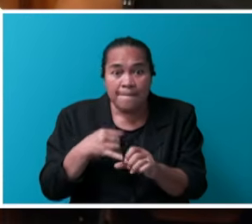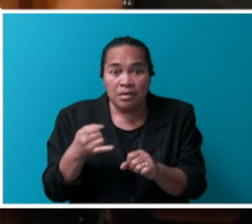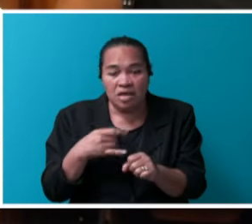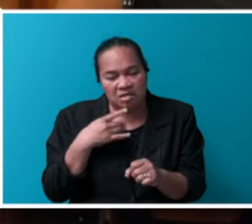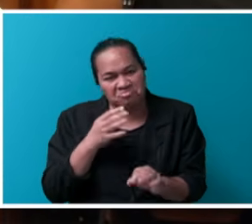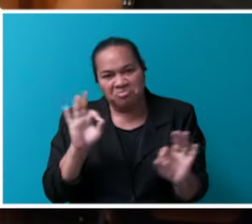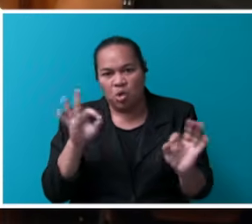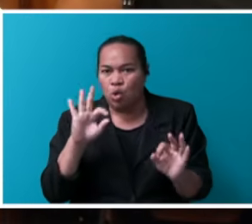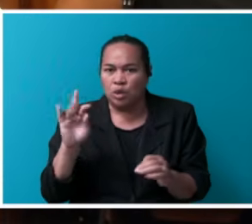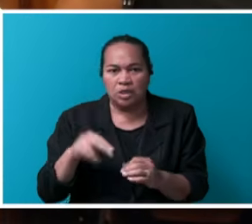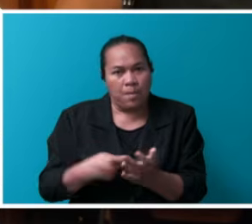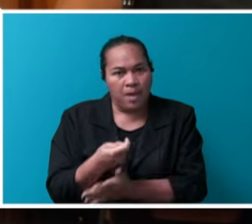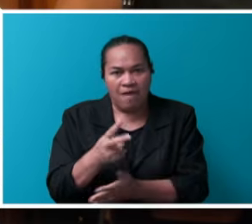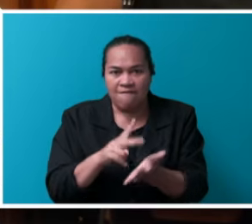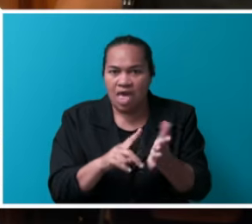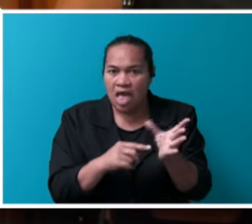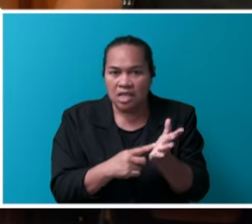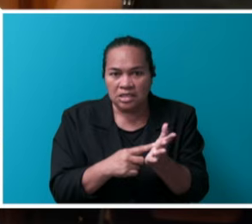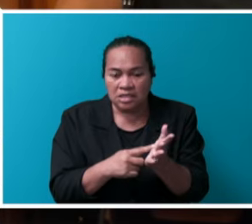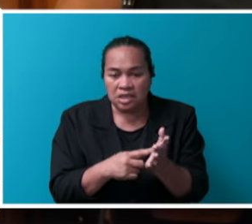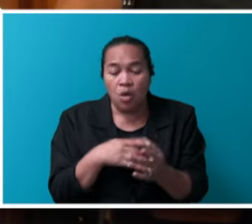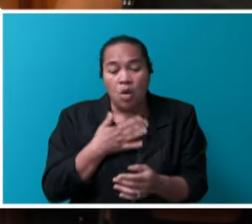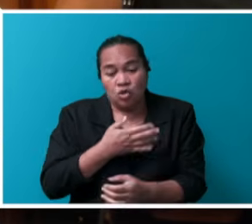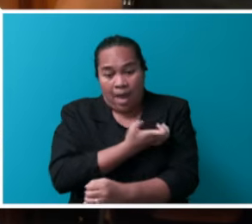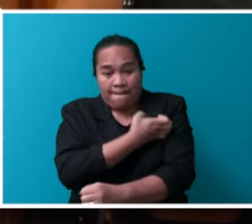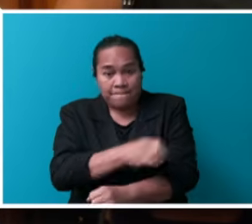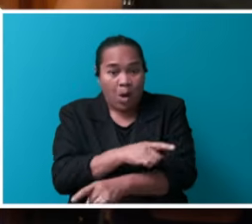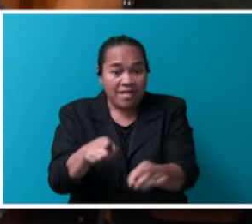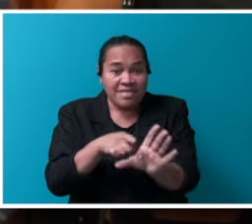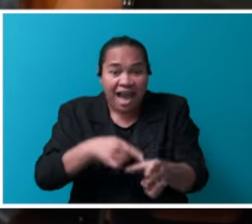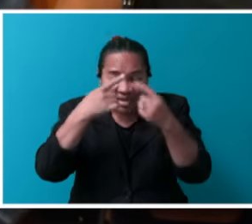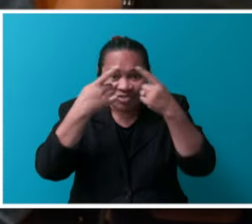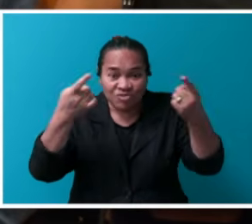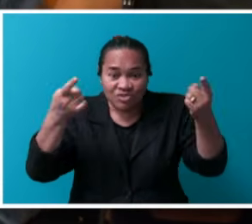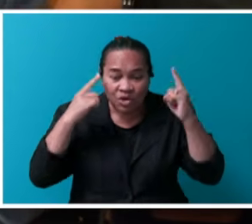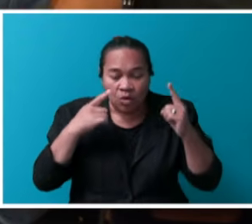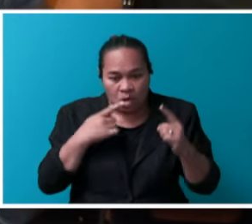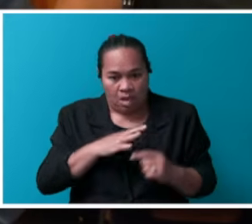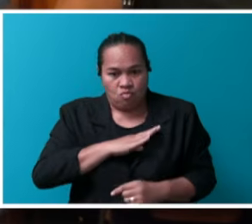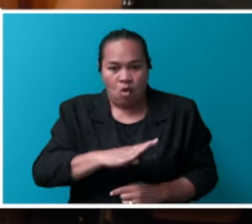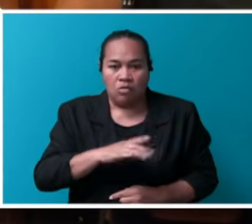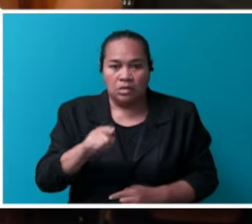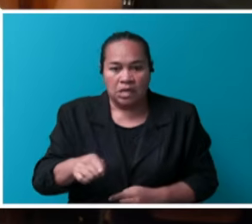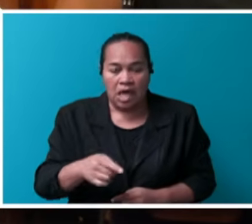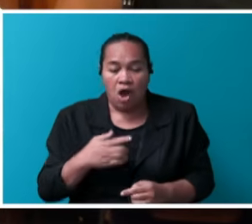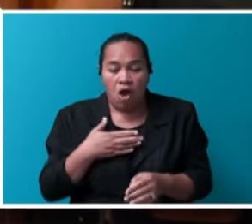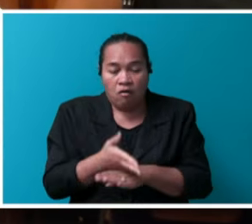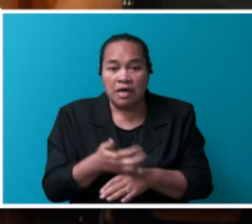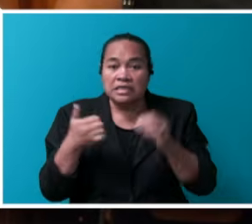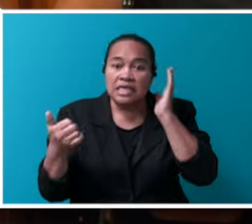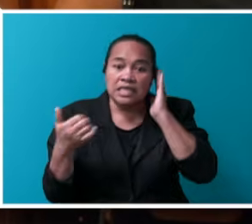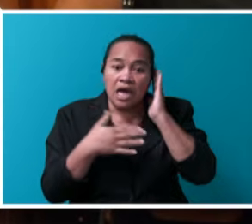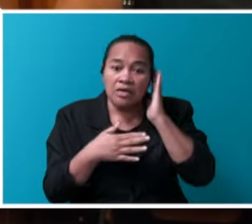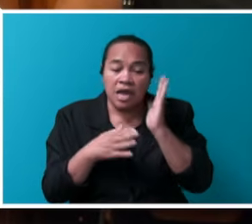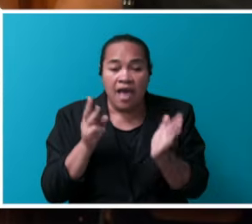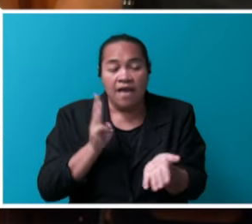VAT. To empower our young graduates, we took the bold step of writing over $650 million in tertiary student